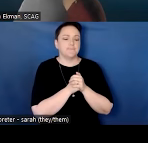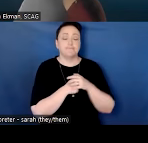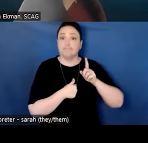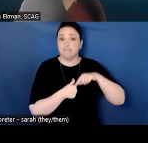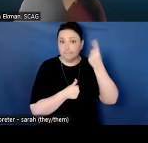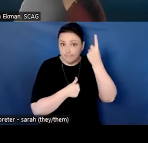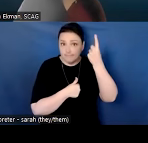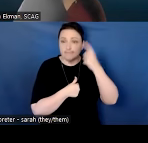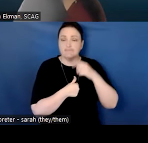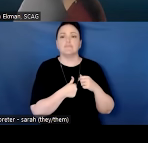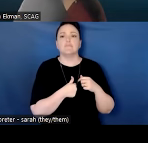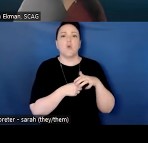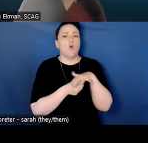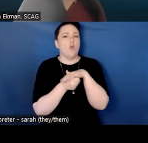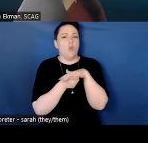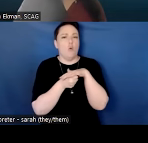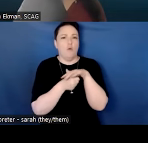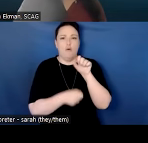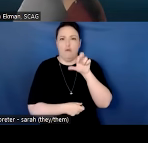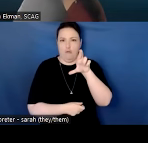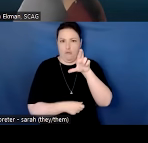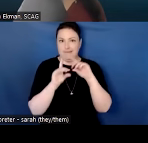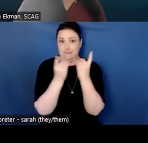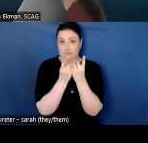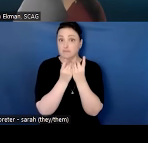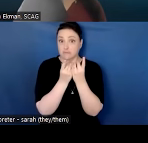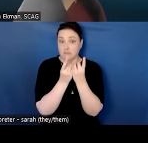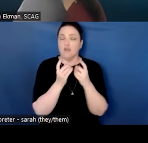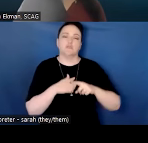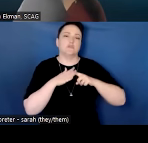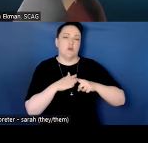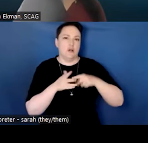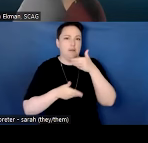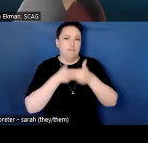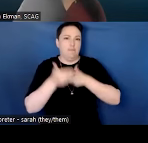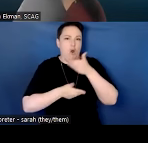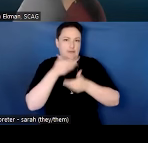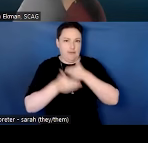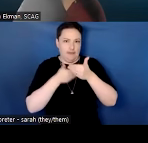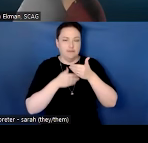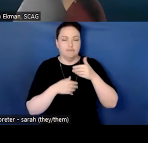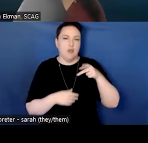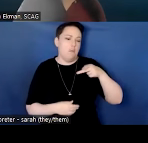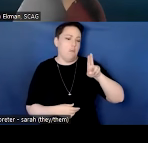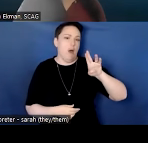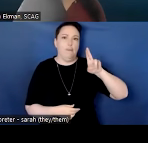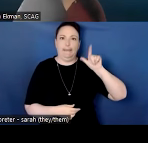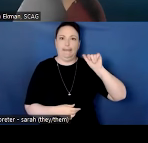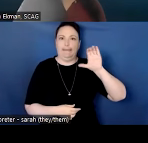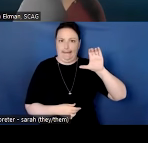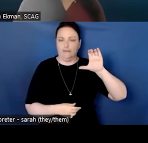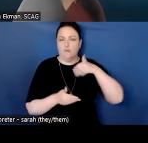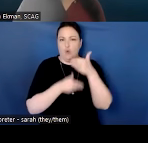the local air district has started its public process for providing updates to their own